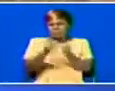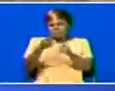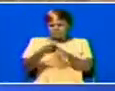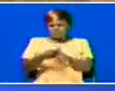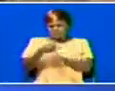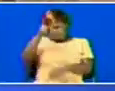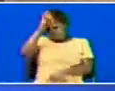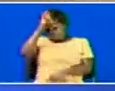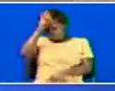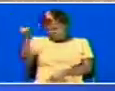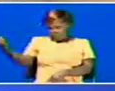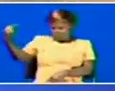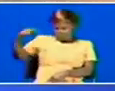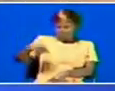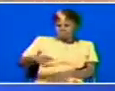manyata.